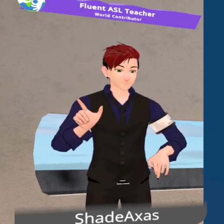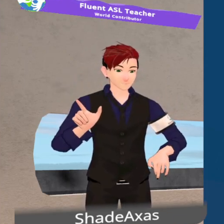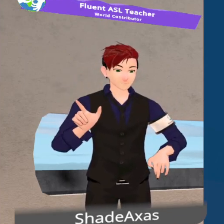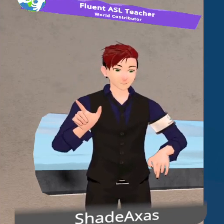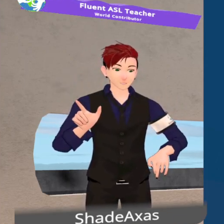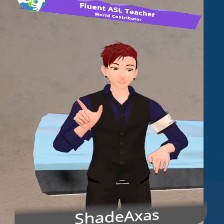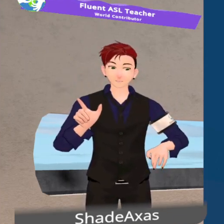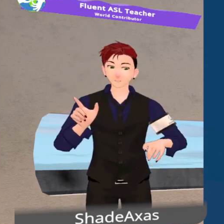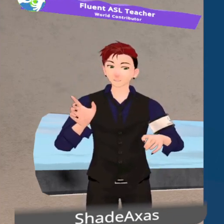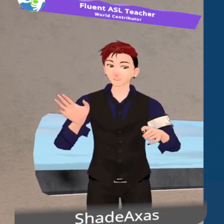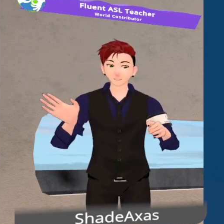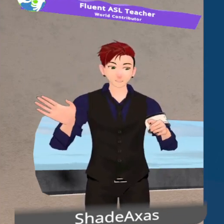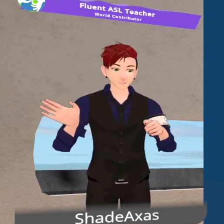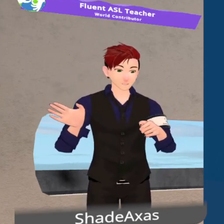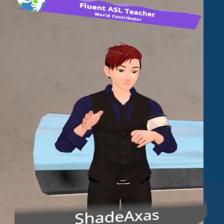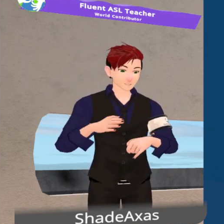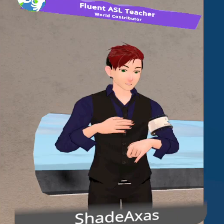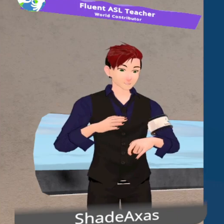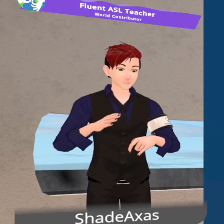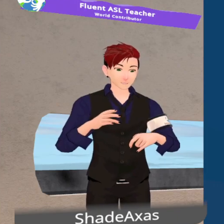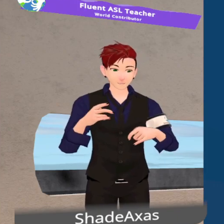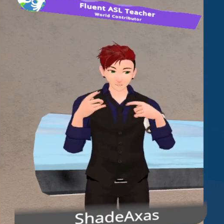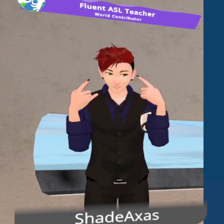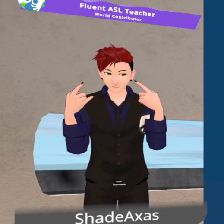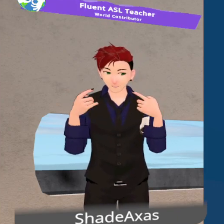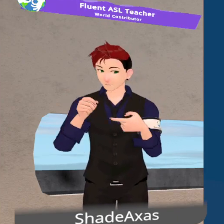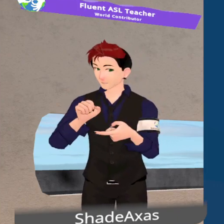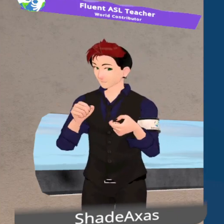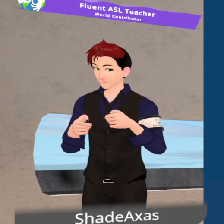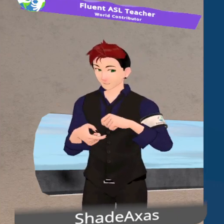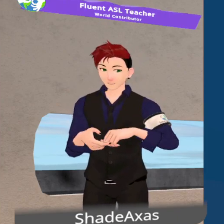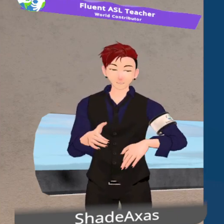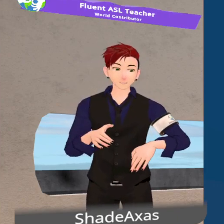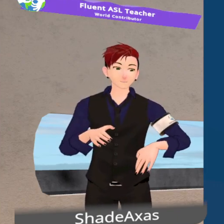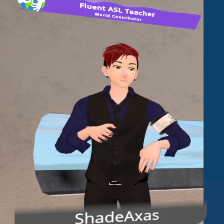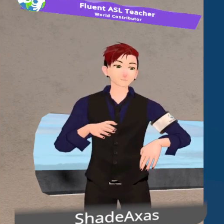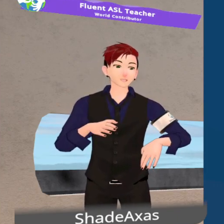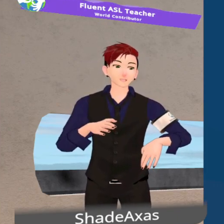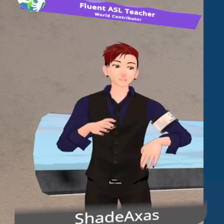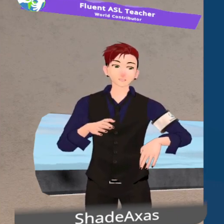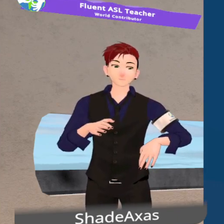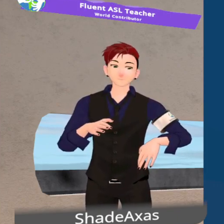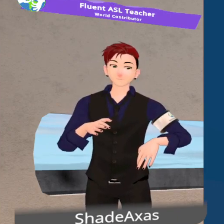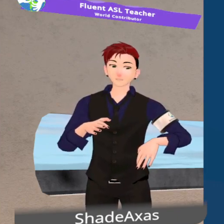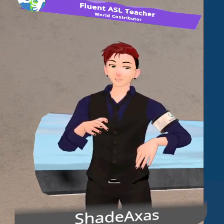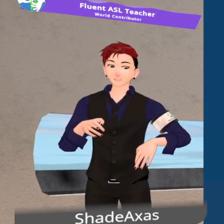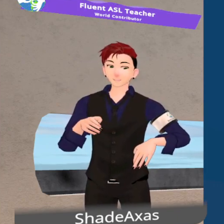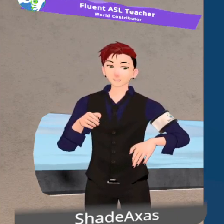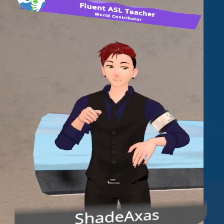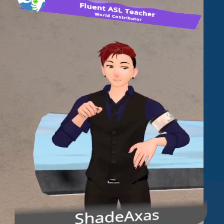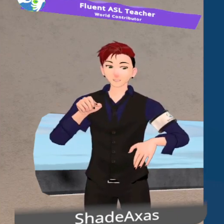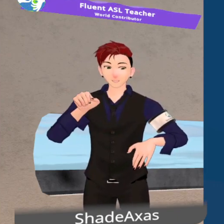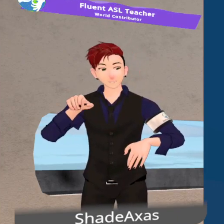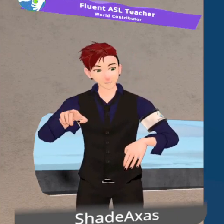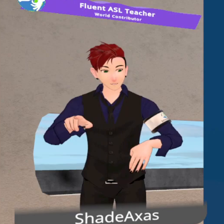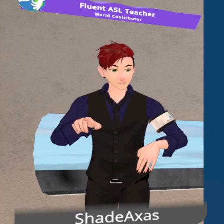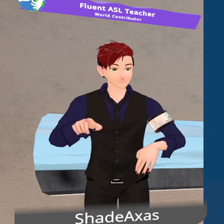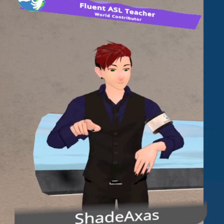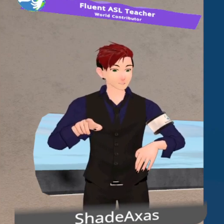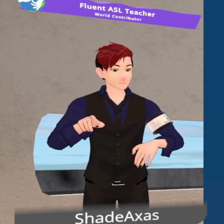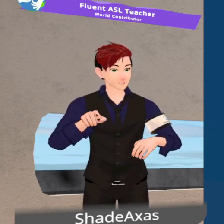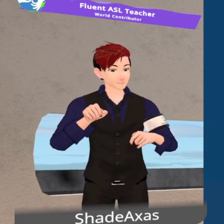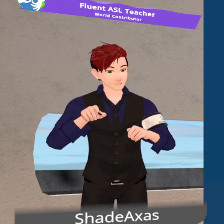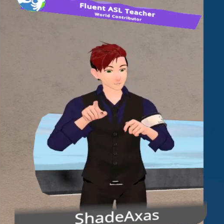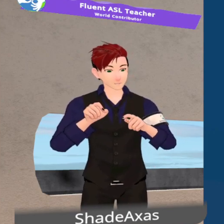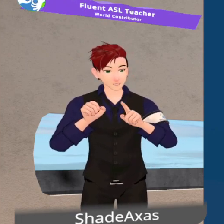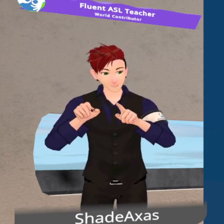ASL. You can completely negate the meaning of things with your eyebrows, change the meaning. I can ask a question